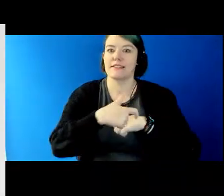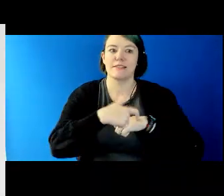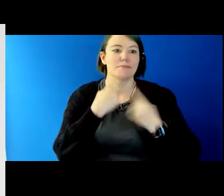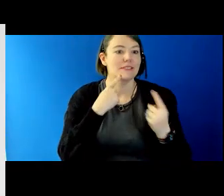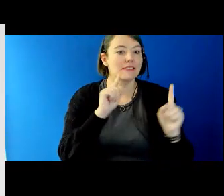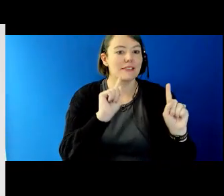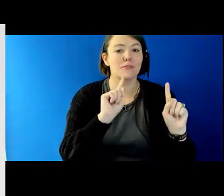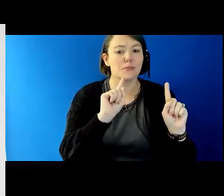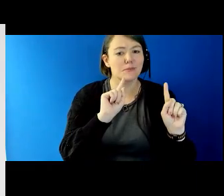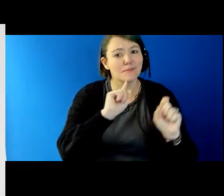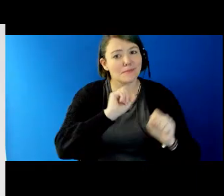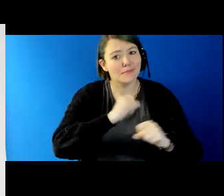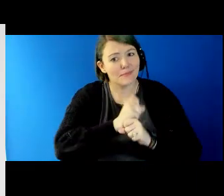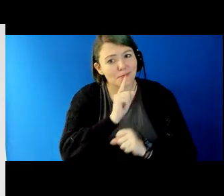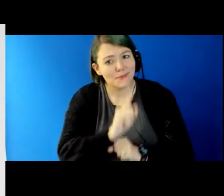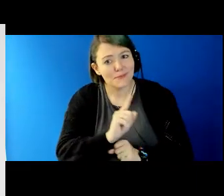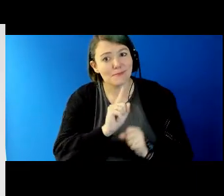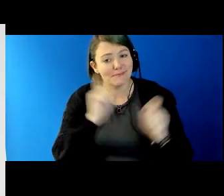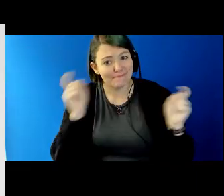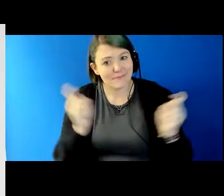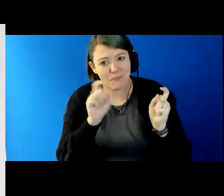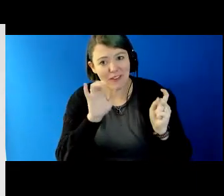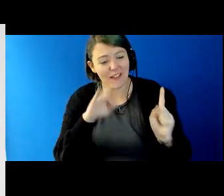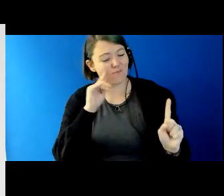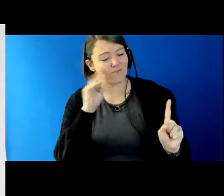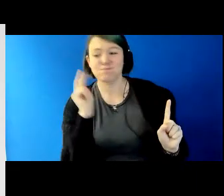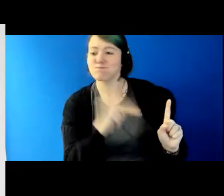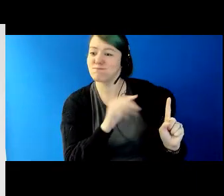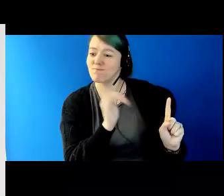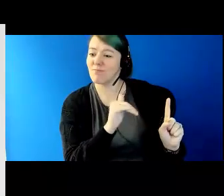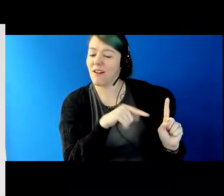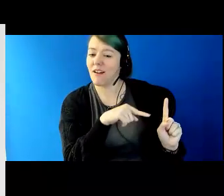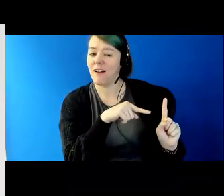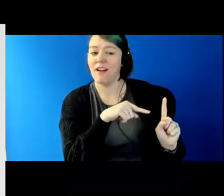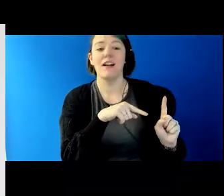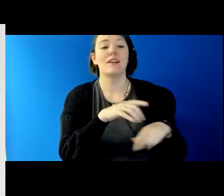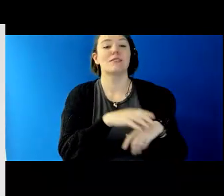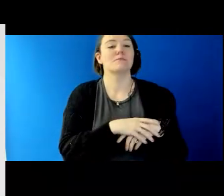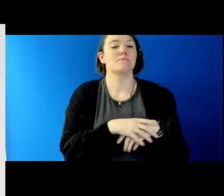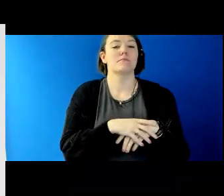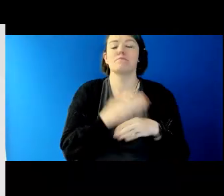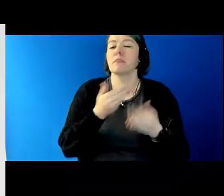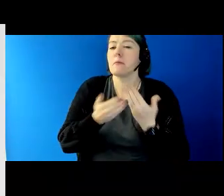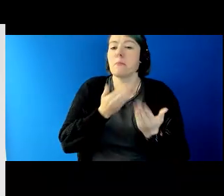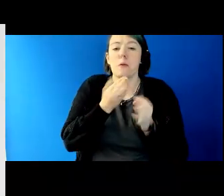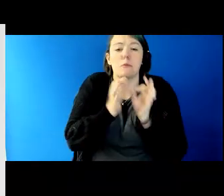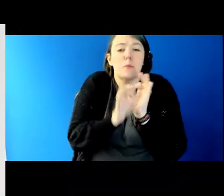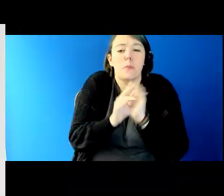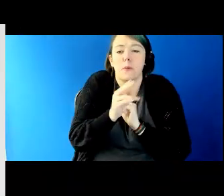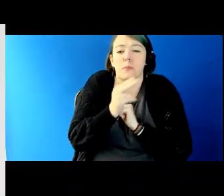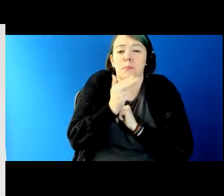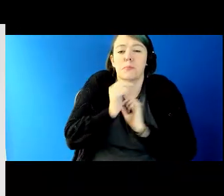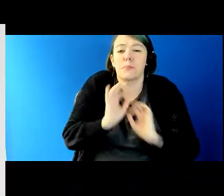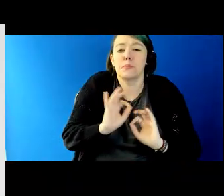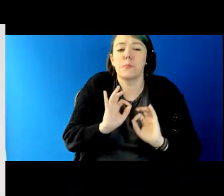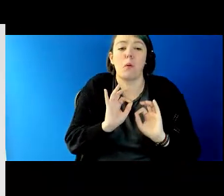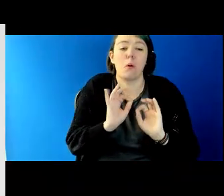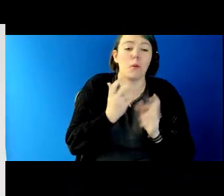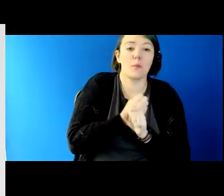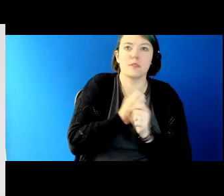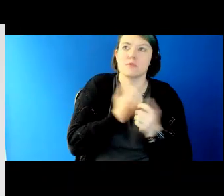local success stories of employees with disabilities. This will reinforce the benefits of disability inclusion and again help build that